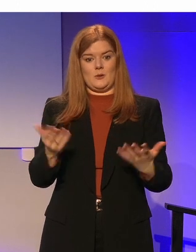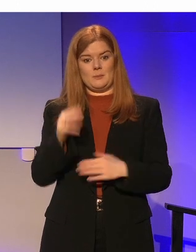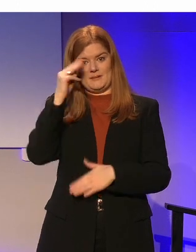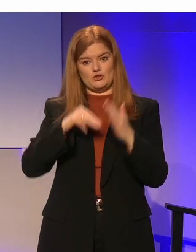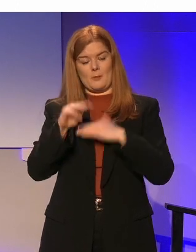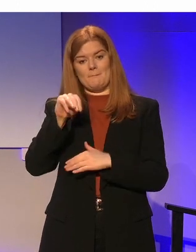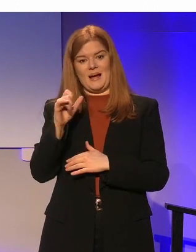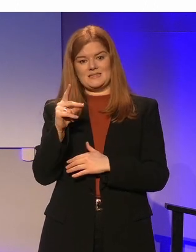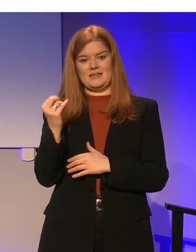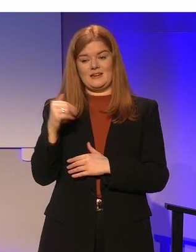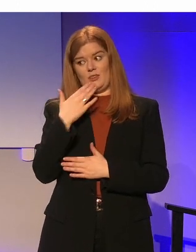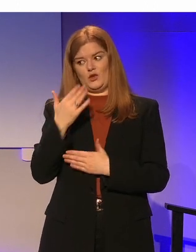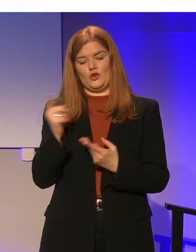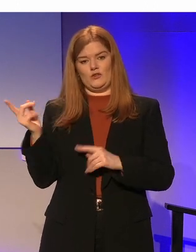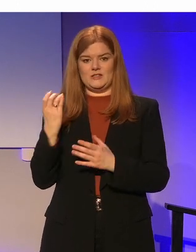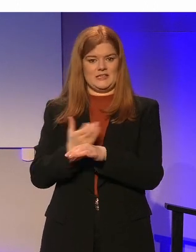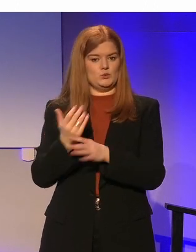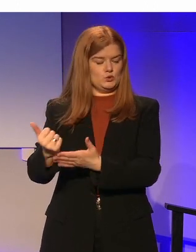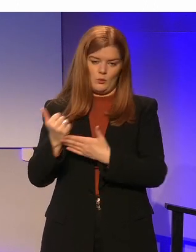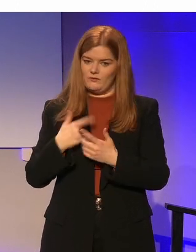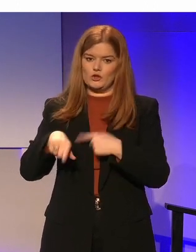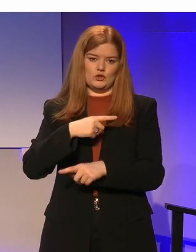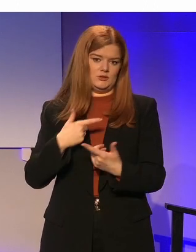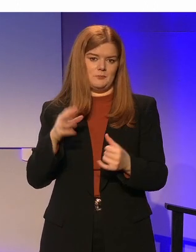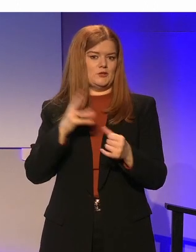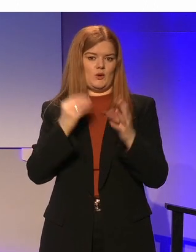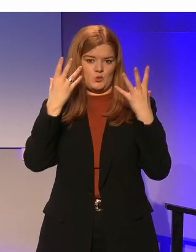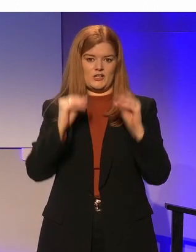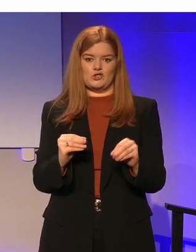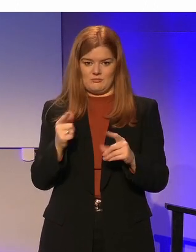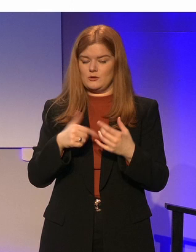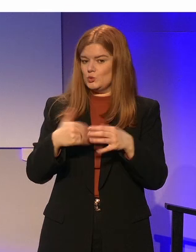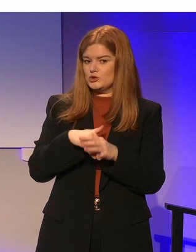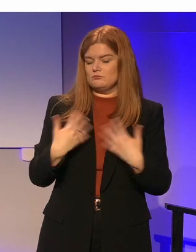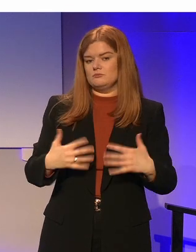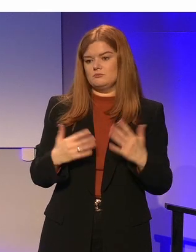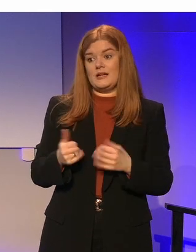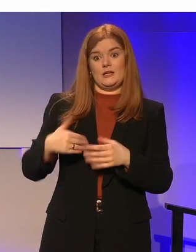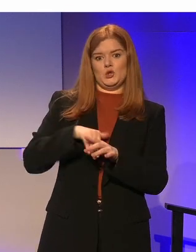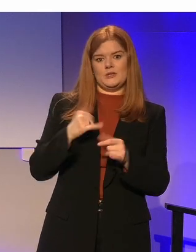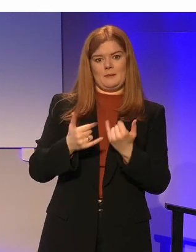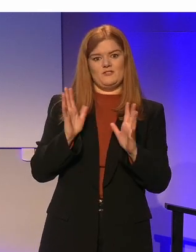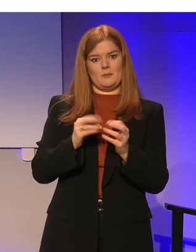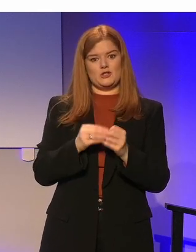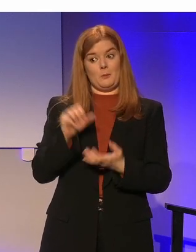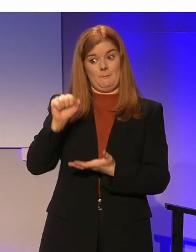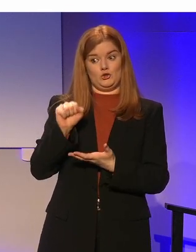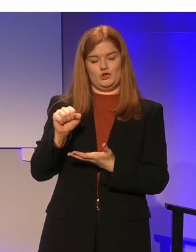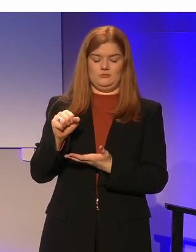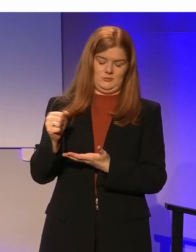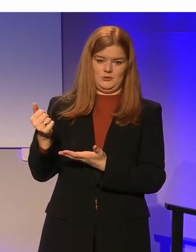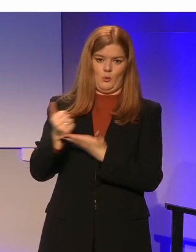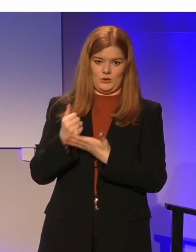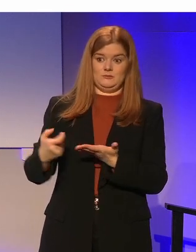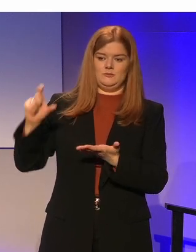Minister Madigan. A thank you to her for her continuing support for special education and inclusion, including, as I say, the budgetary support that we now